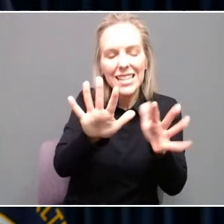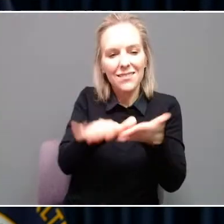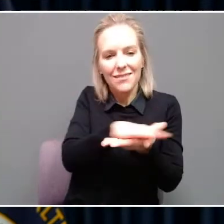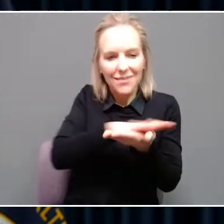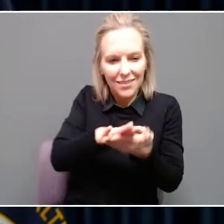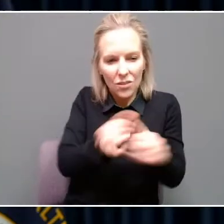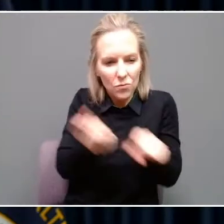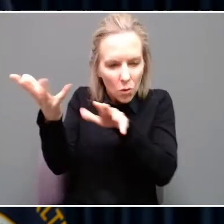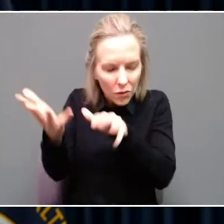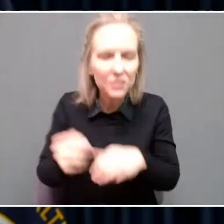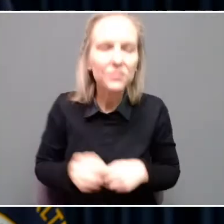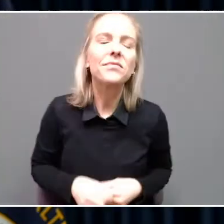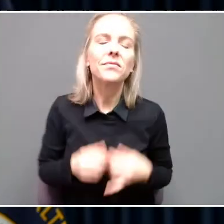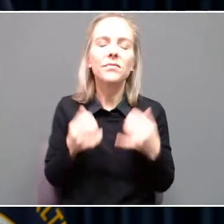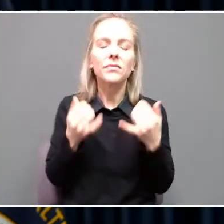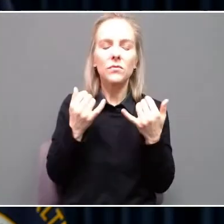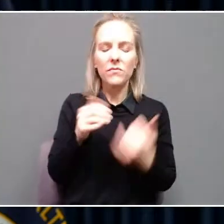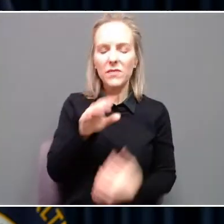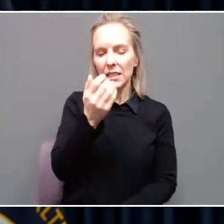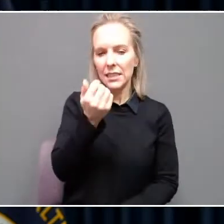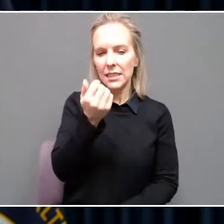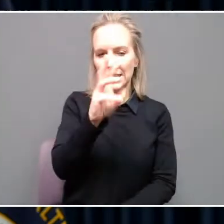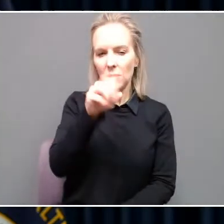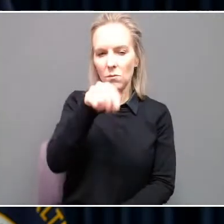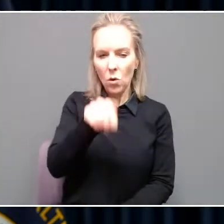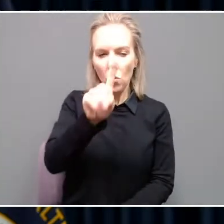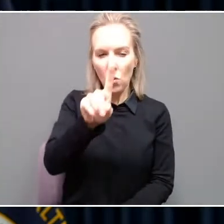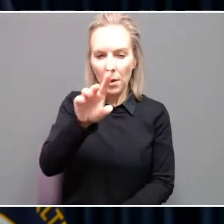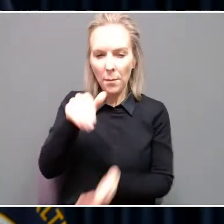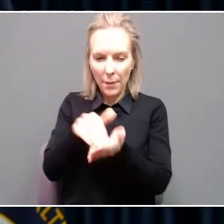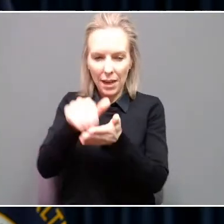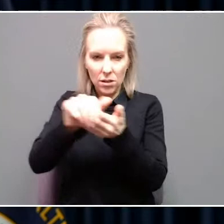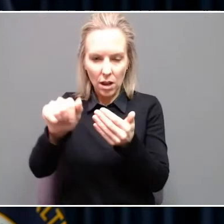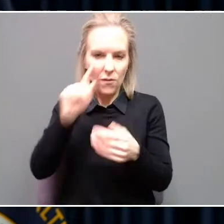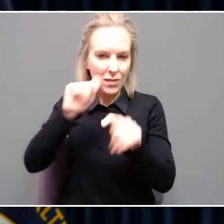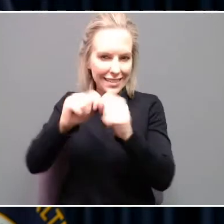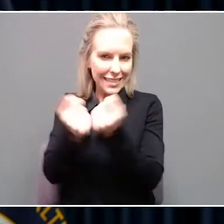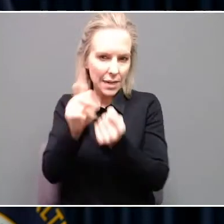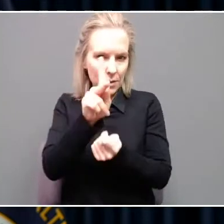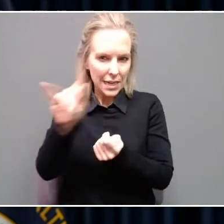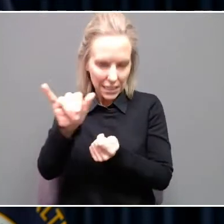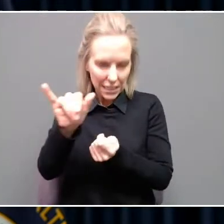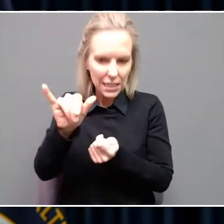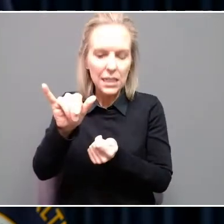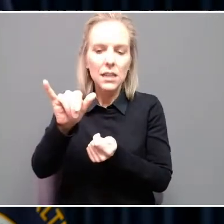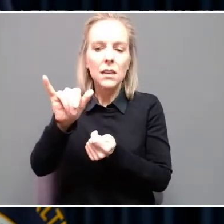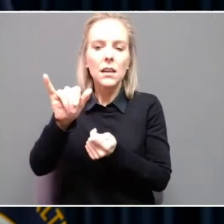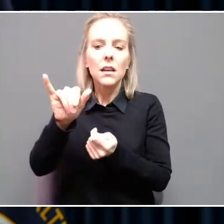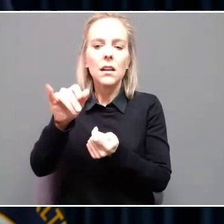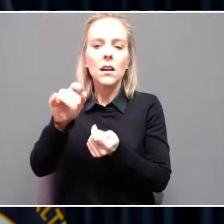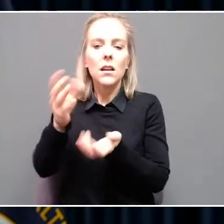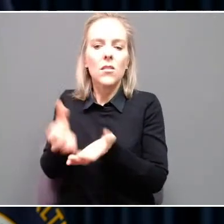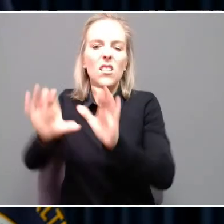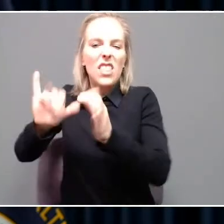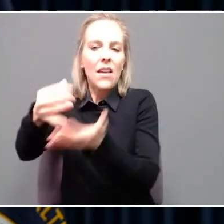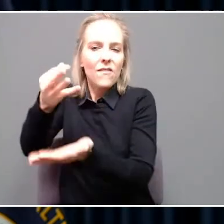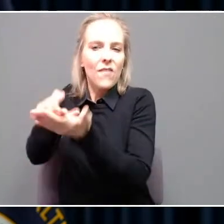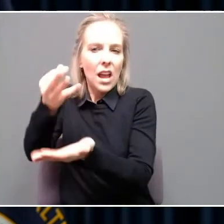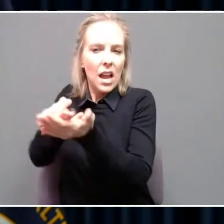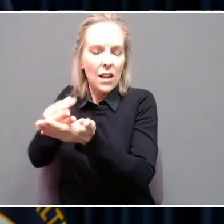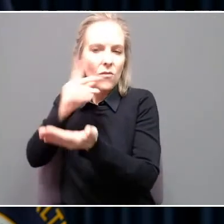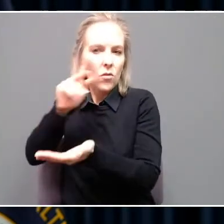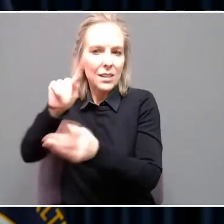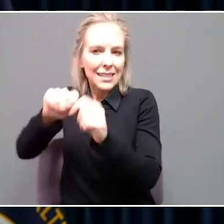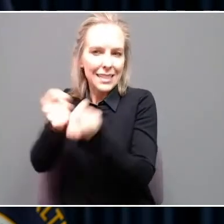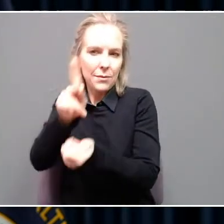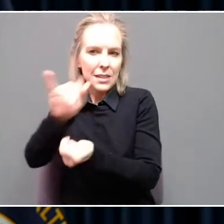Still sitting at about $13.1 million in the Team Eastern Kentucky Flood Relief Fund.